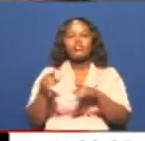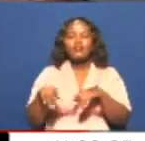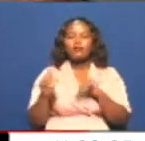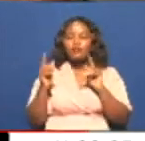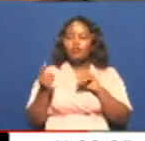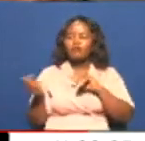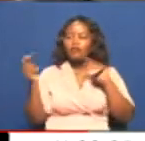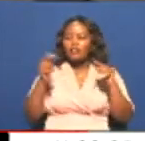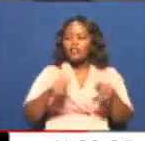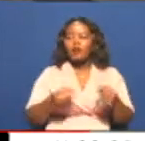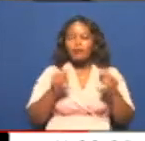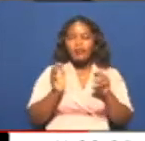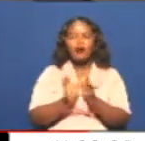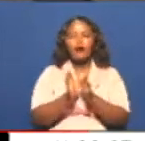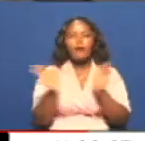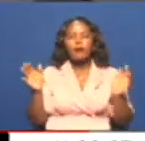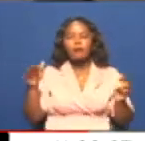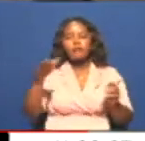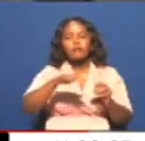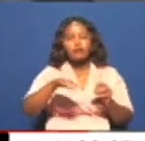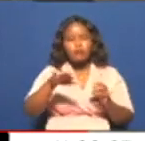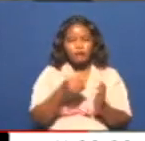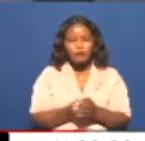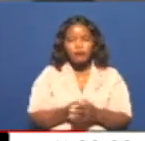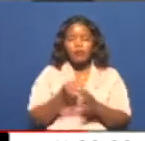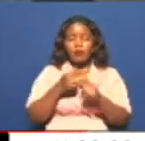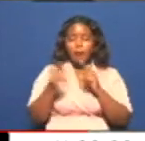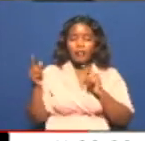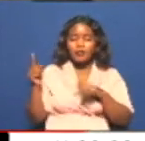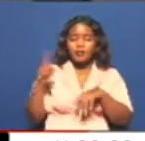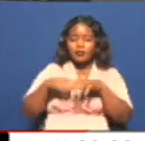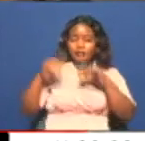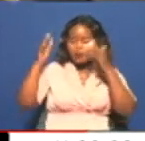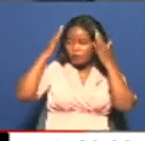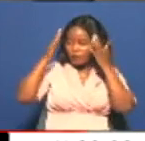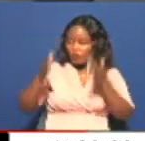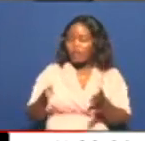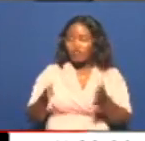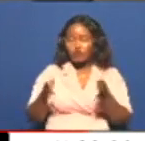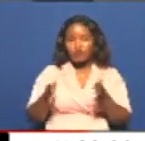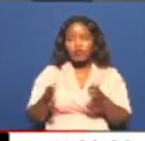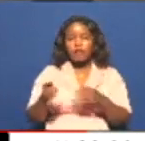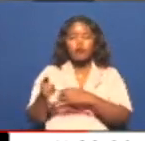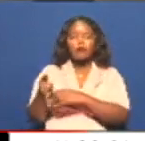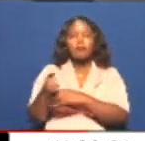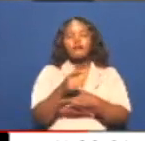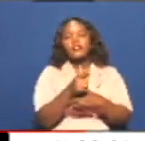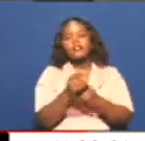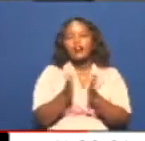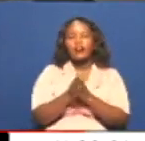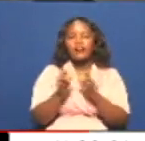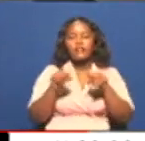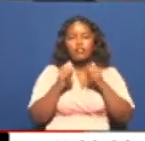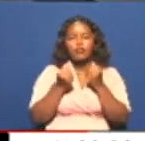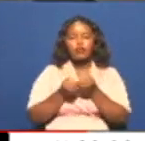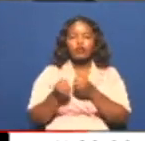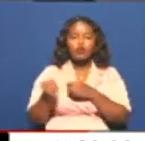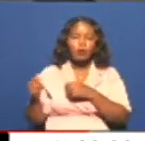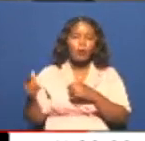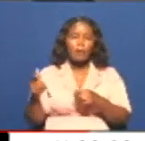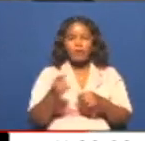public glamour. Mm-hmm. But now when you look at the robustness of the media and the robustness of the social media, mm-hmm. it has sort of